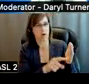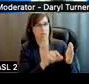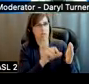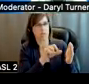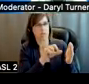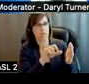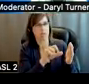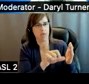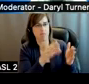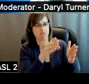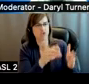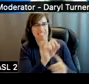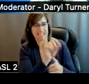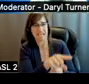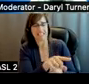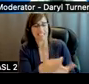the person is asking.